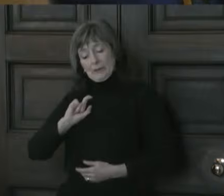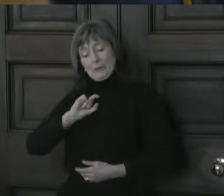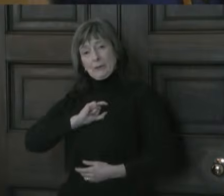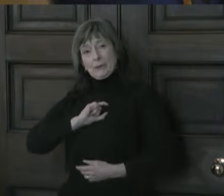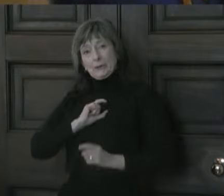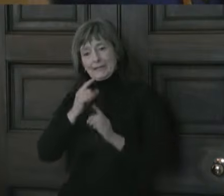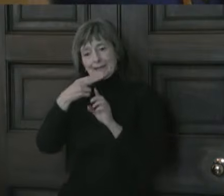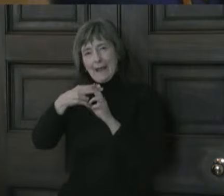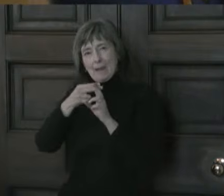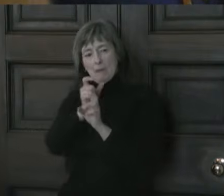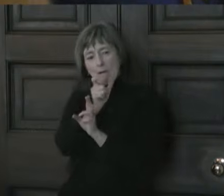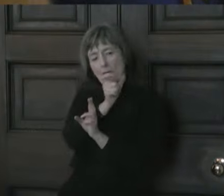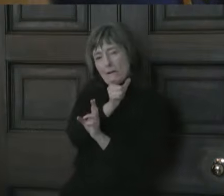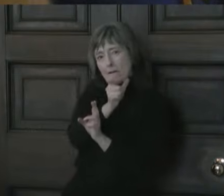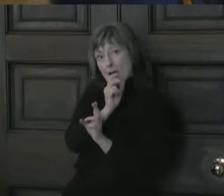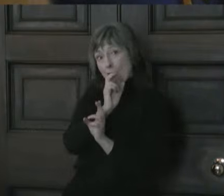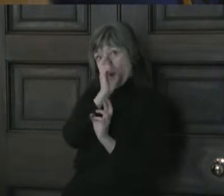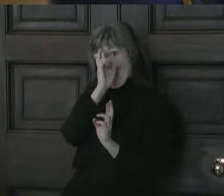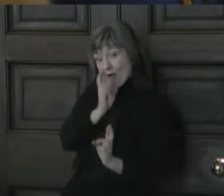proud one.